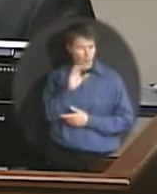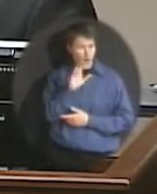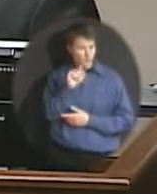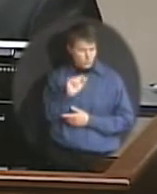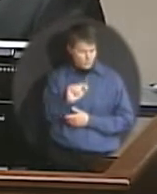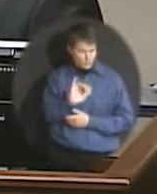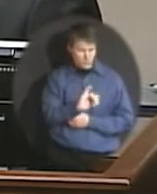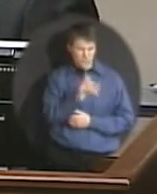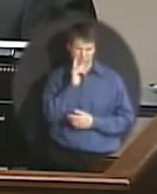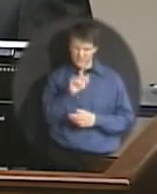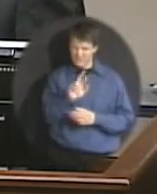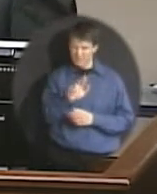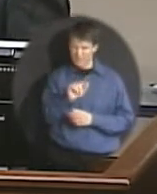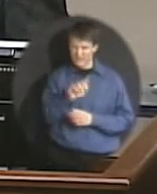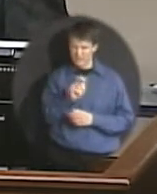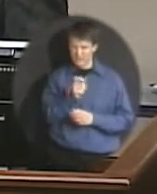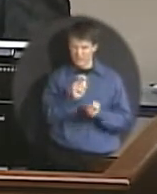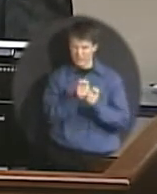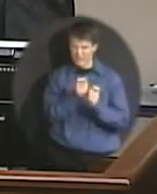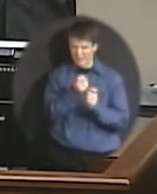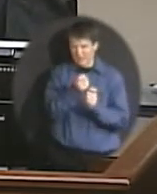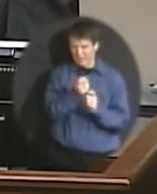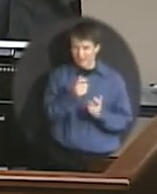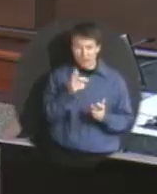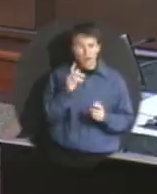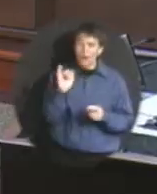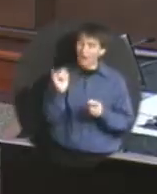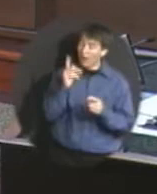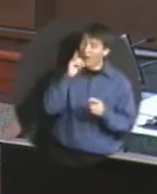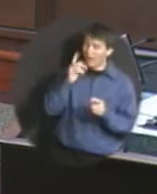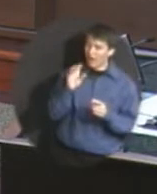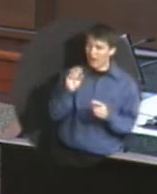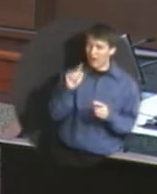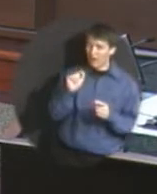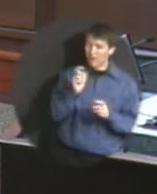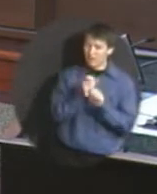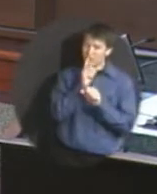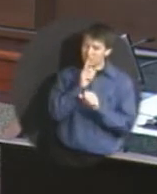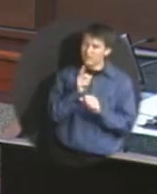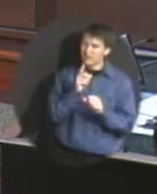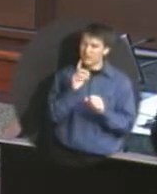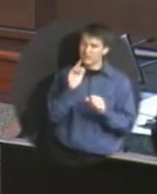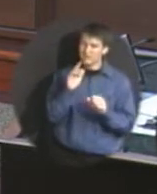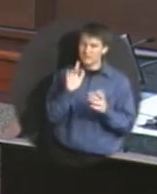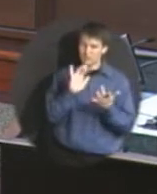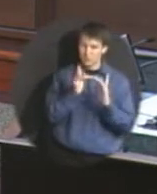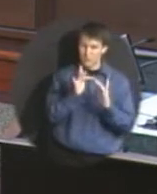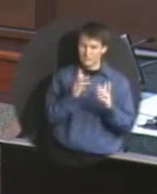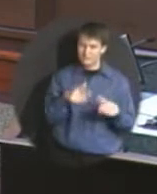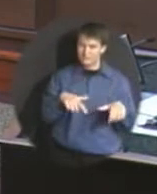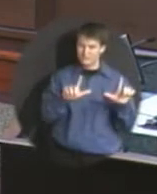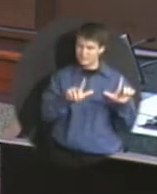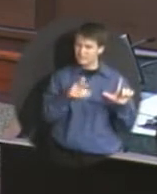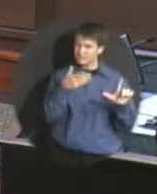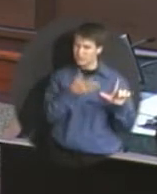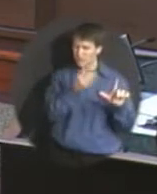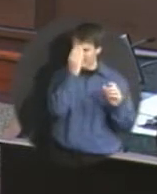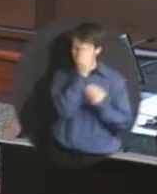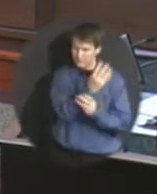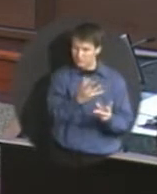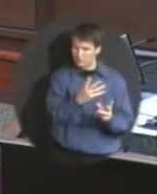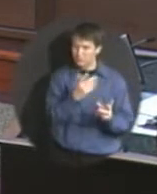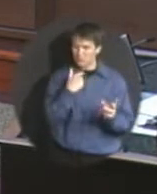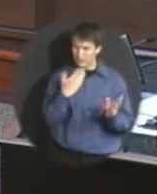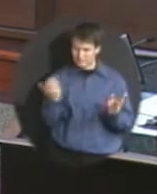so slightly. Right. And also, I think in October, we need to make sure that we have it on our website and have information out there so we could direct